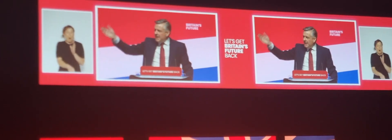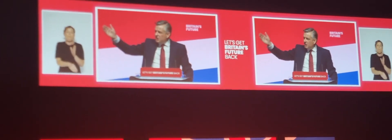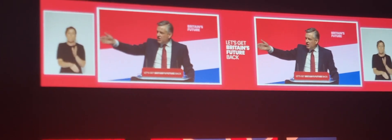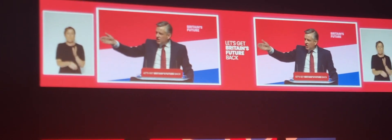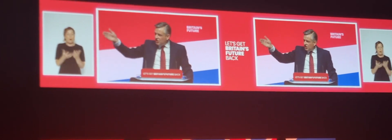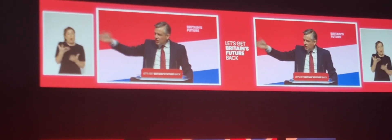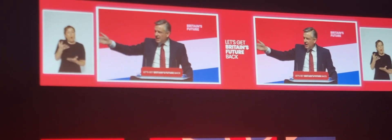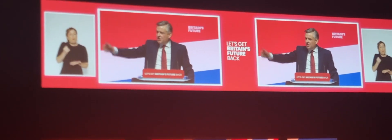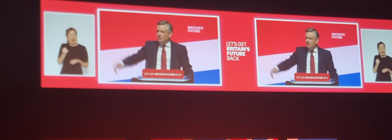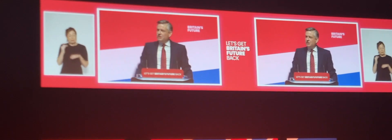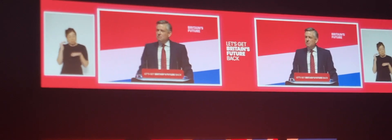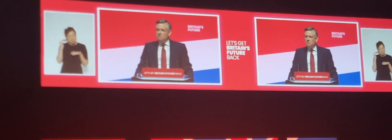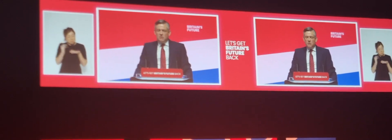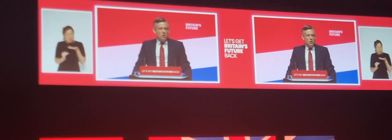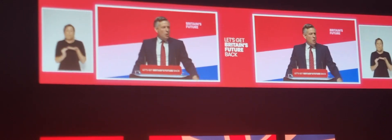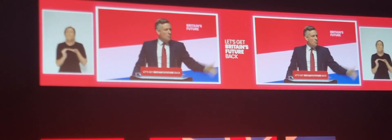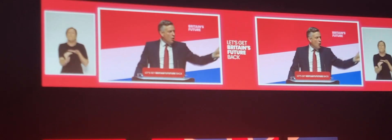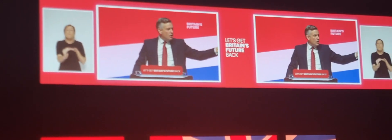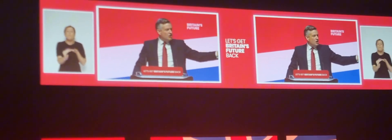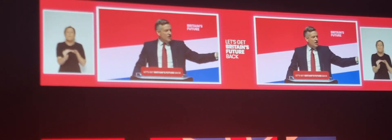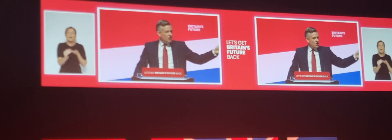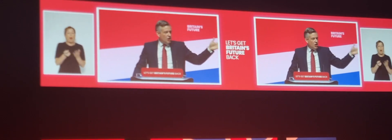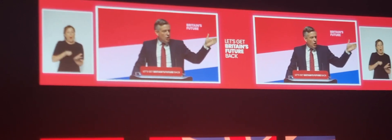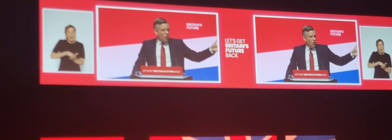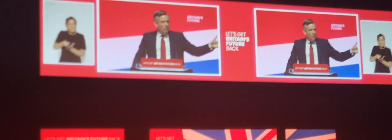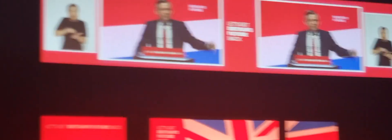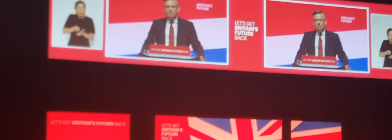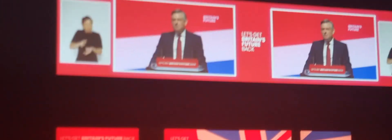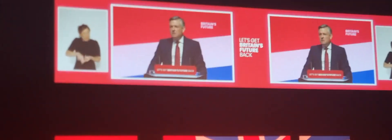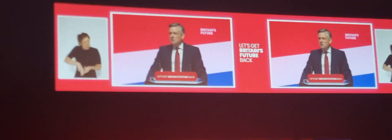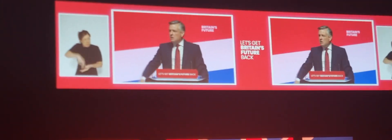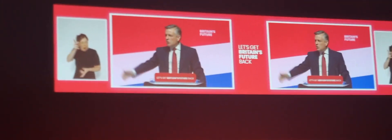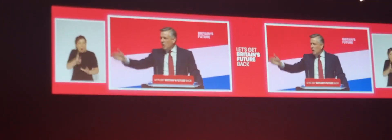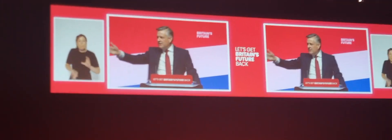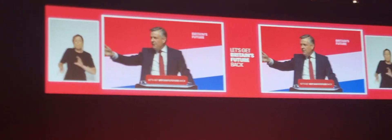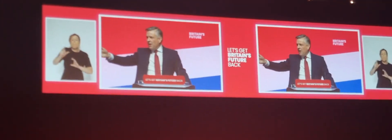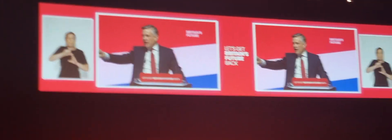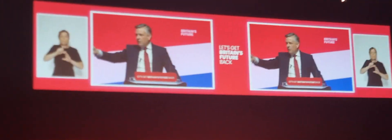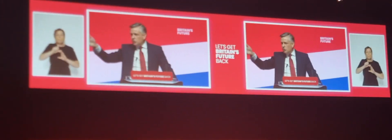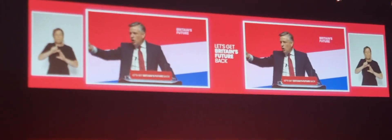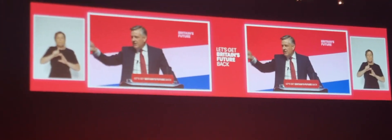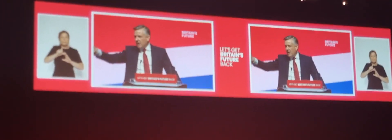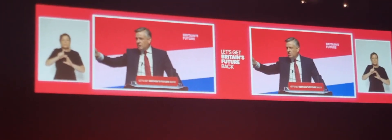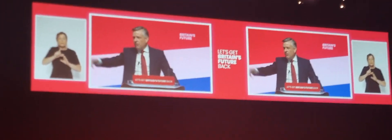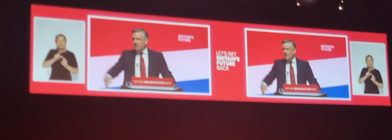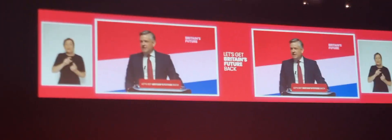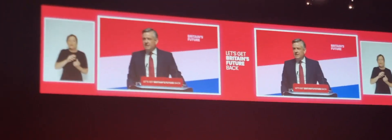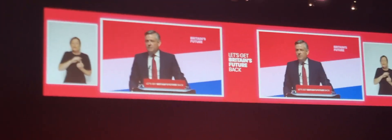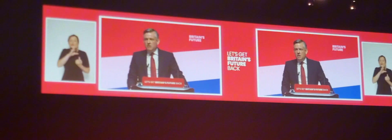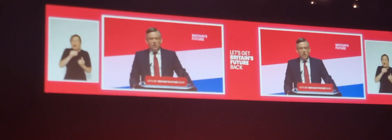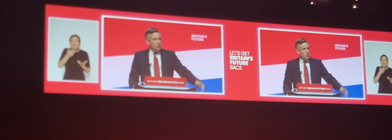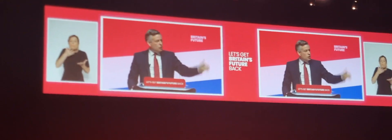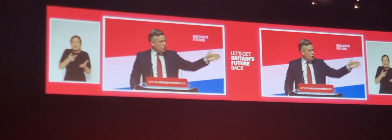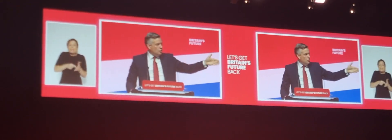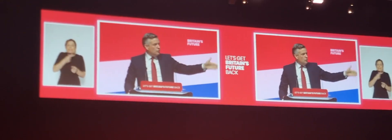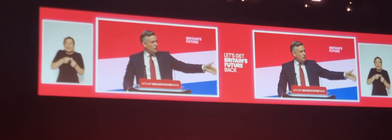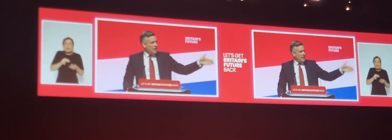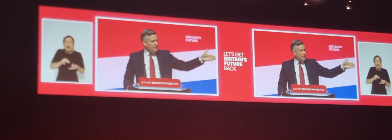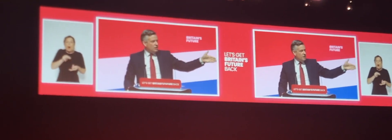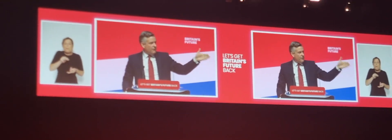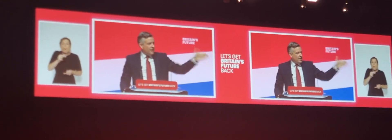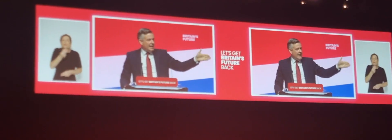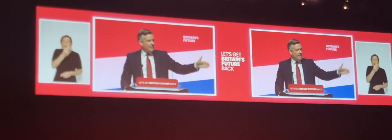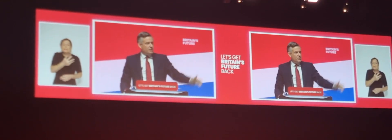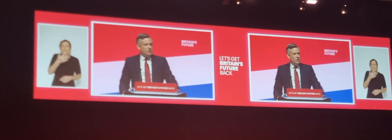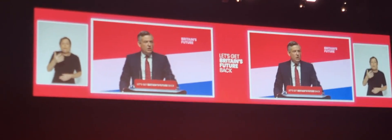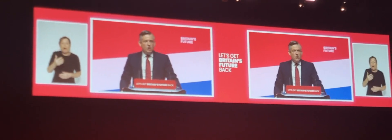Real wages stagnant. Mortgages up. 25 Tory tax rises. Schools at